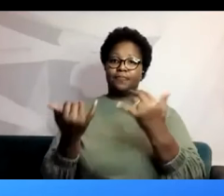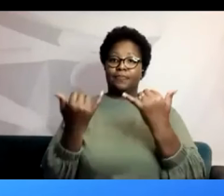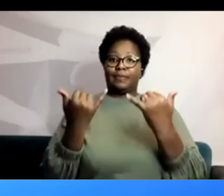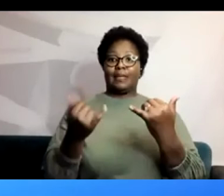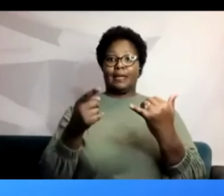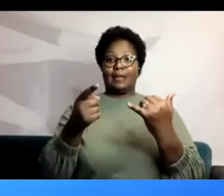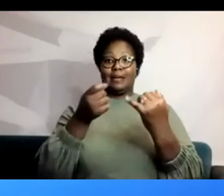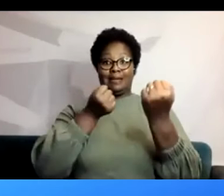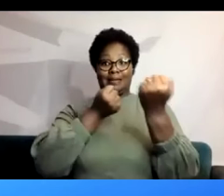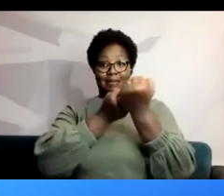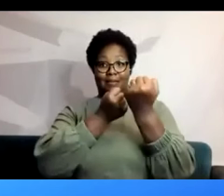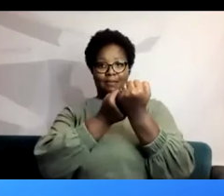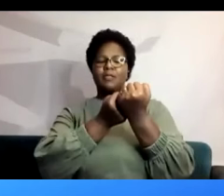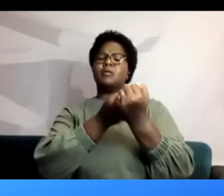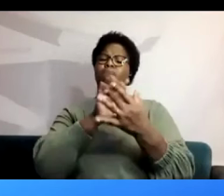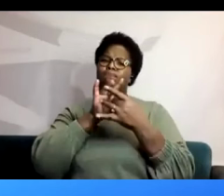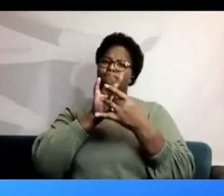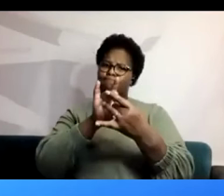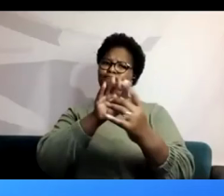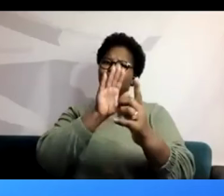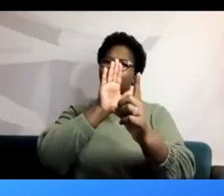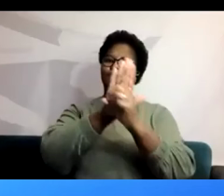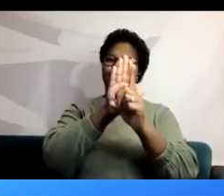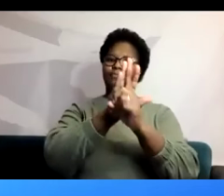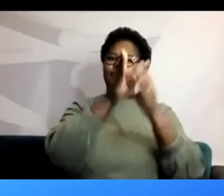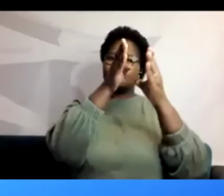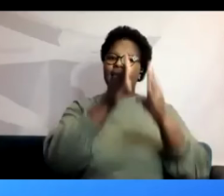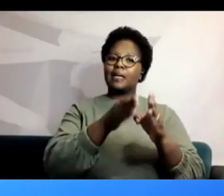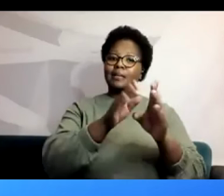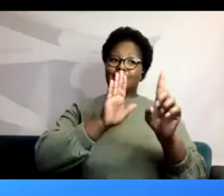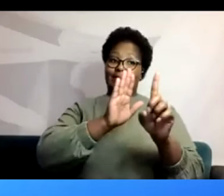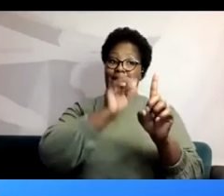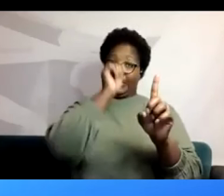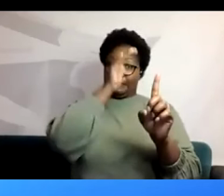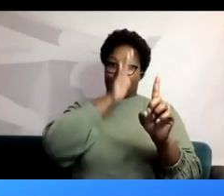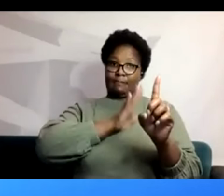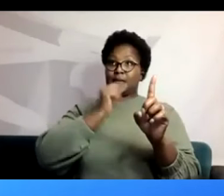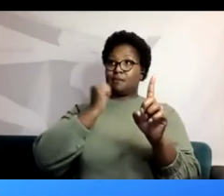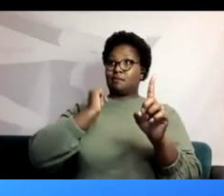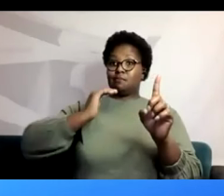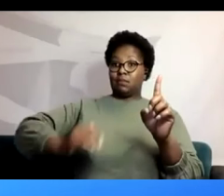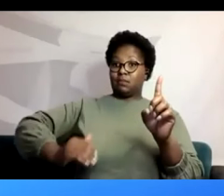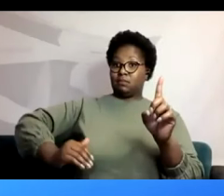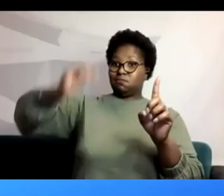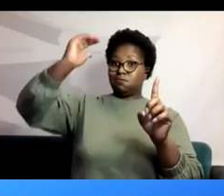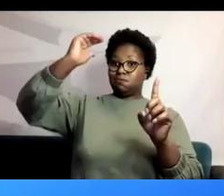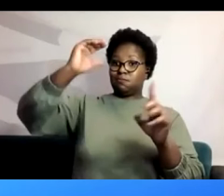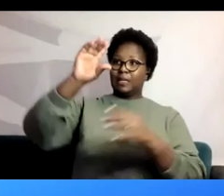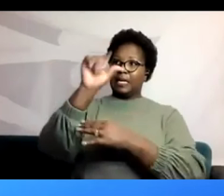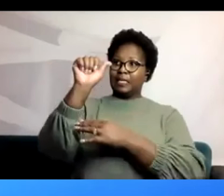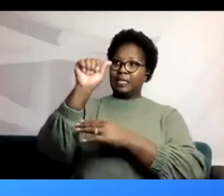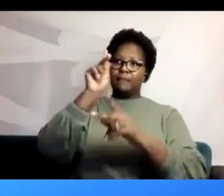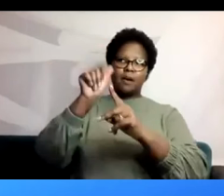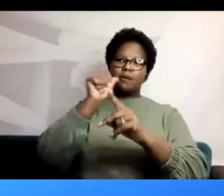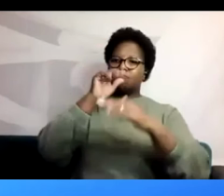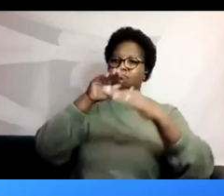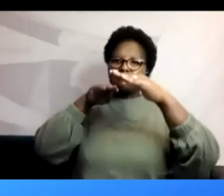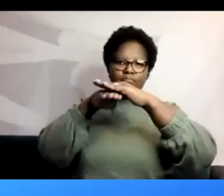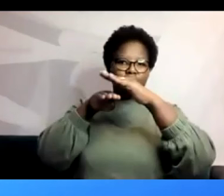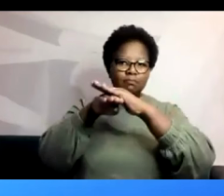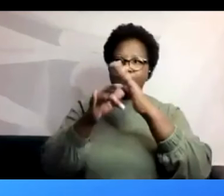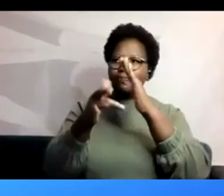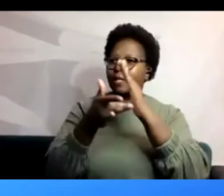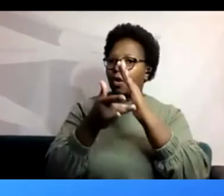Terry. Terry grew up in a time where people with disabilities did not have the opportunities to gain independence that they do